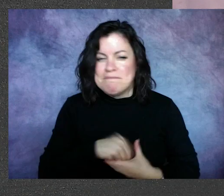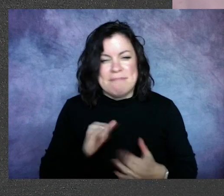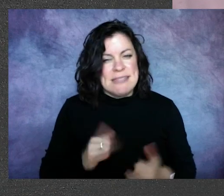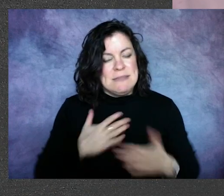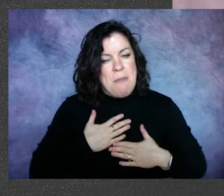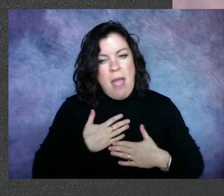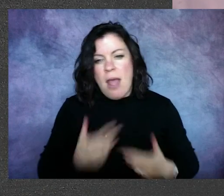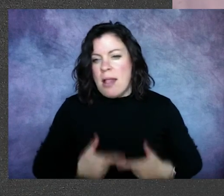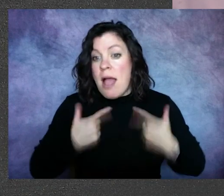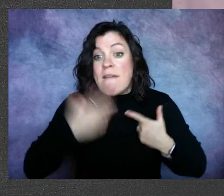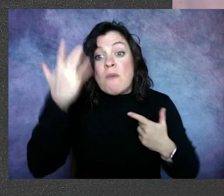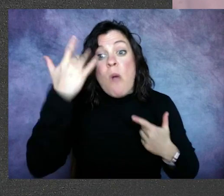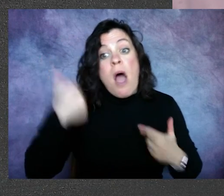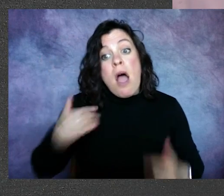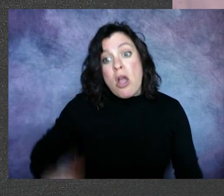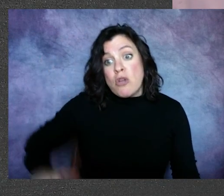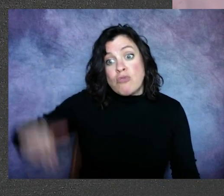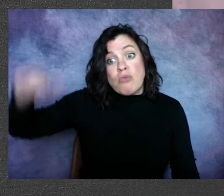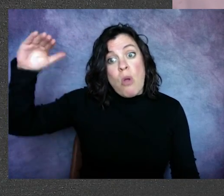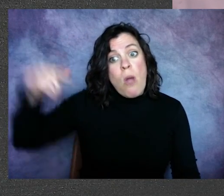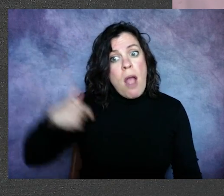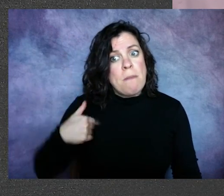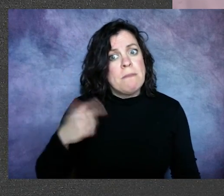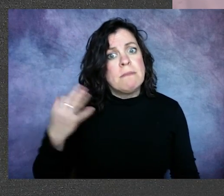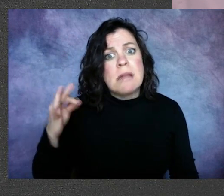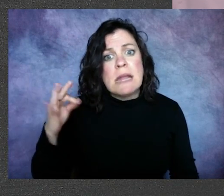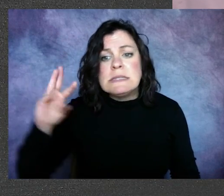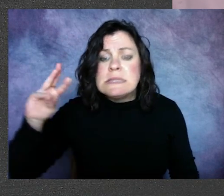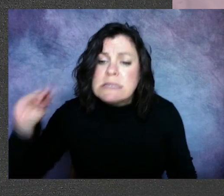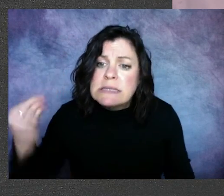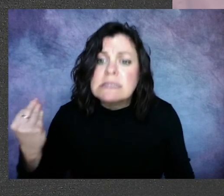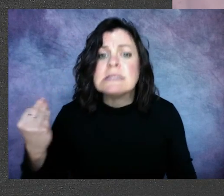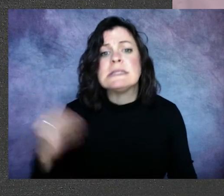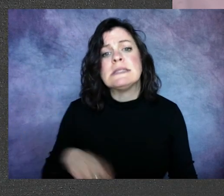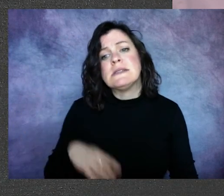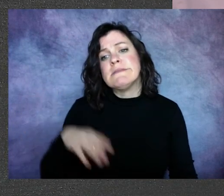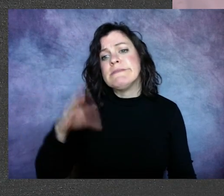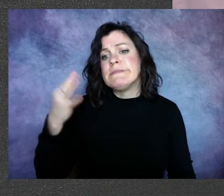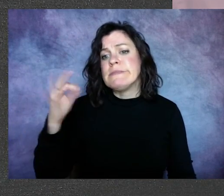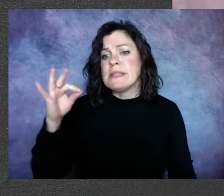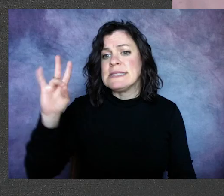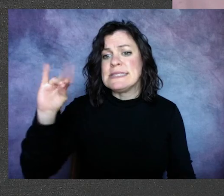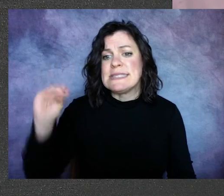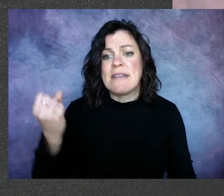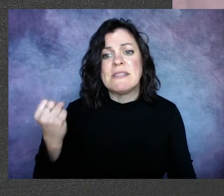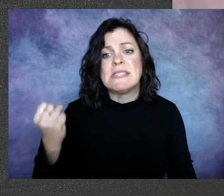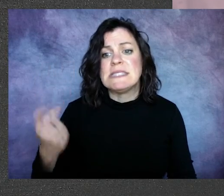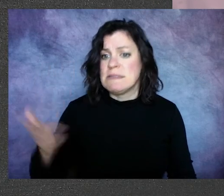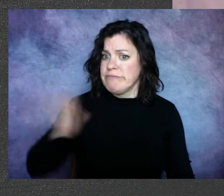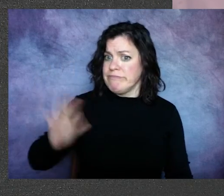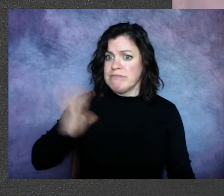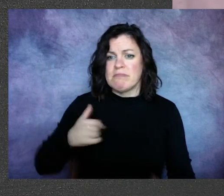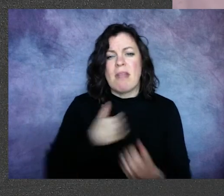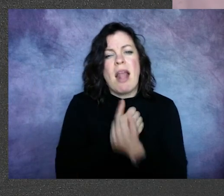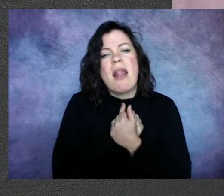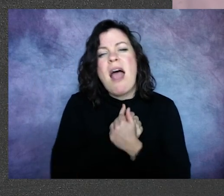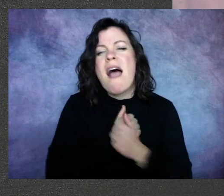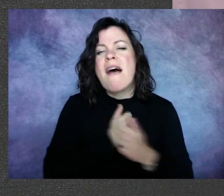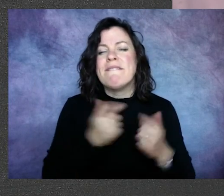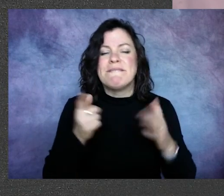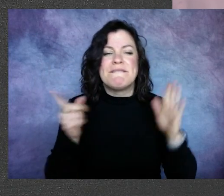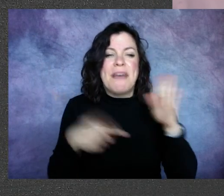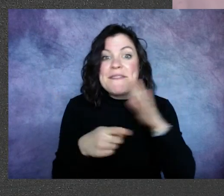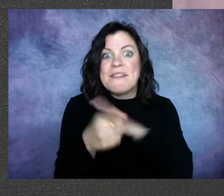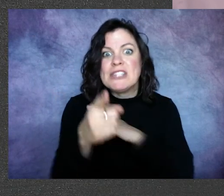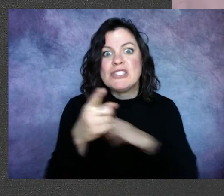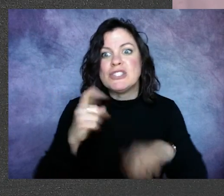kid, growing up through the 1960s, I had favorite shows, programs like Paul Shannon's Adventure Time and Ricky